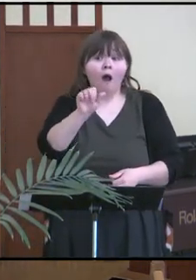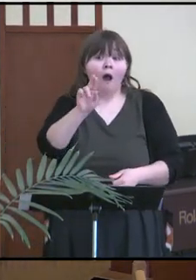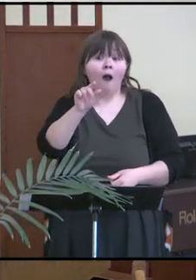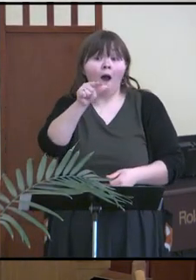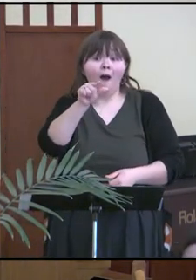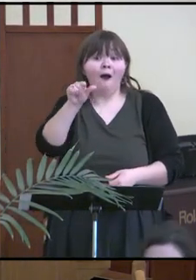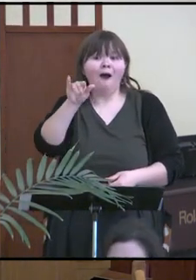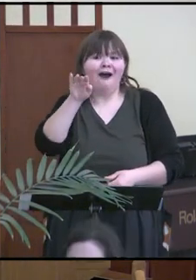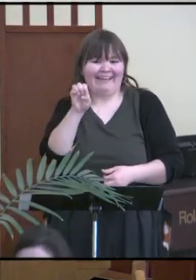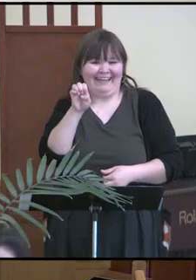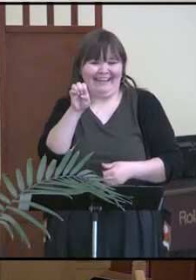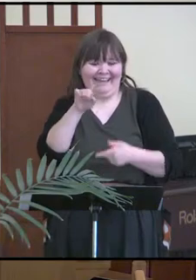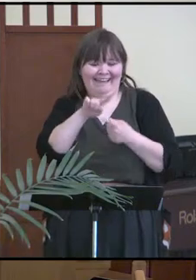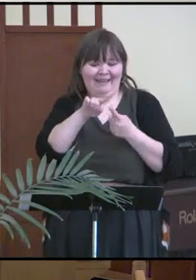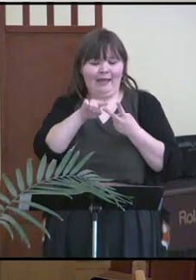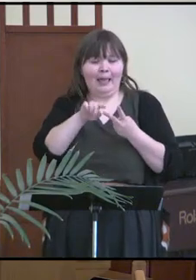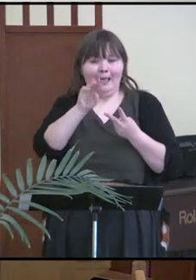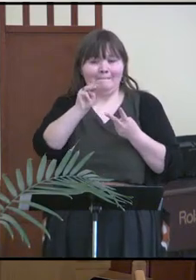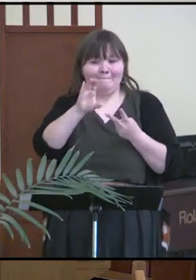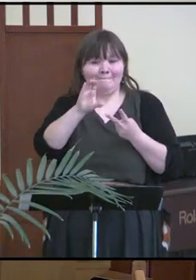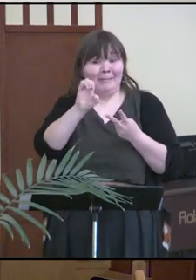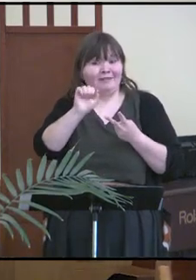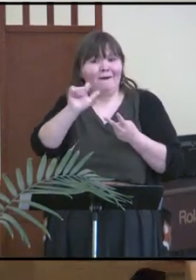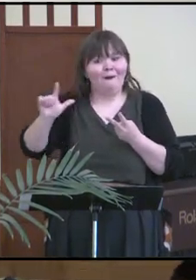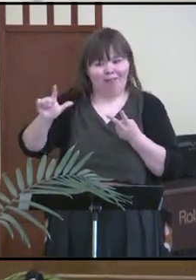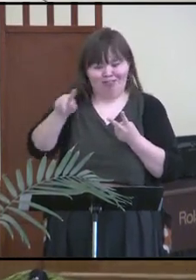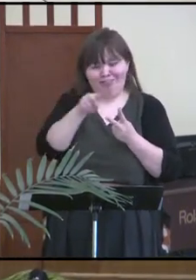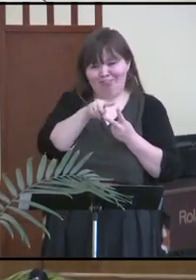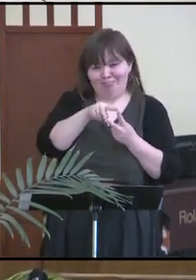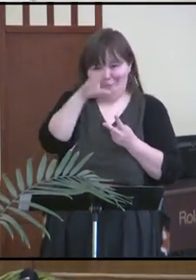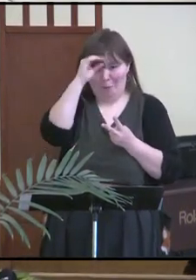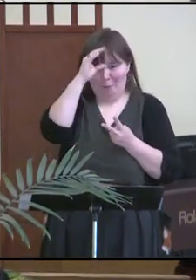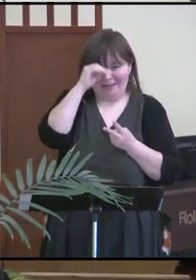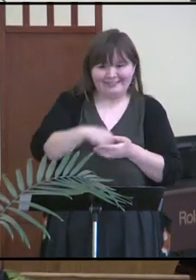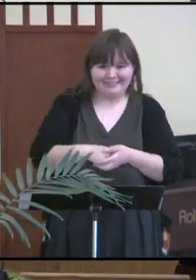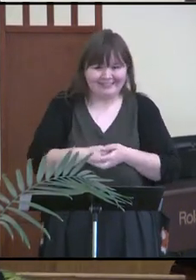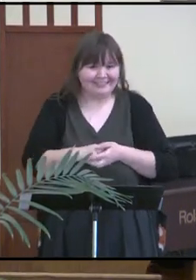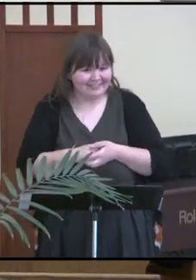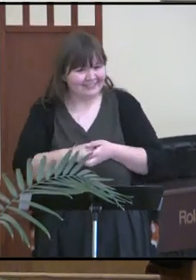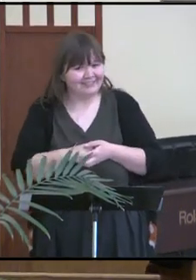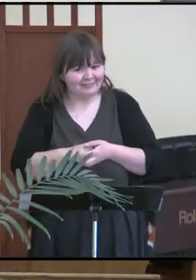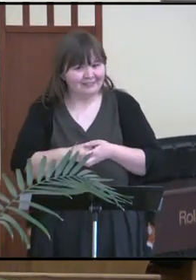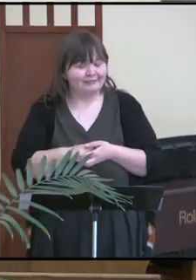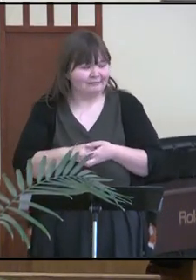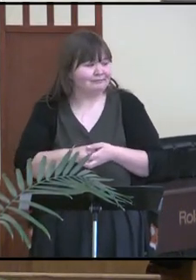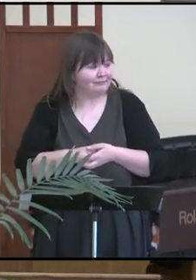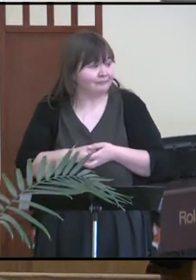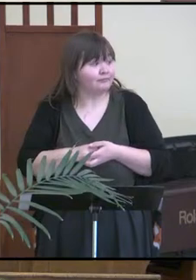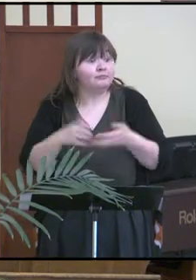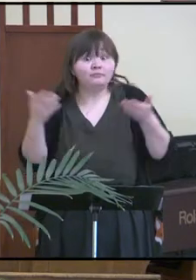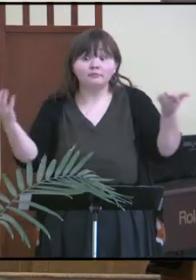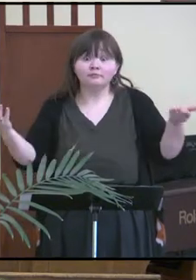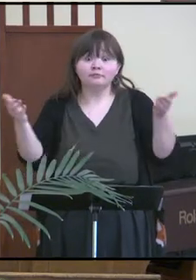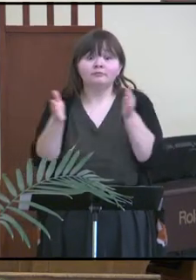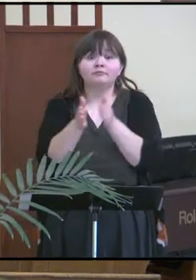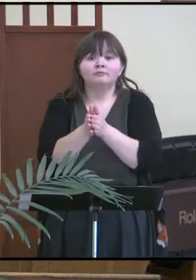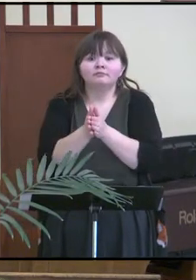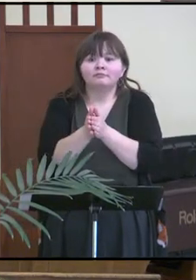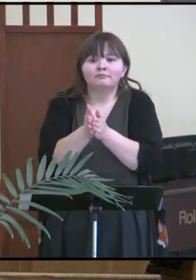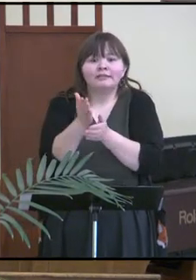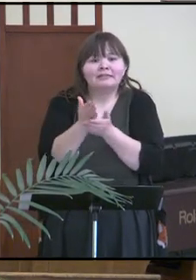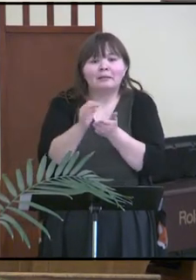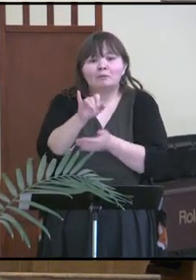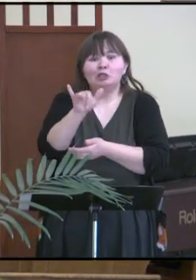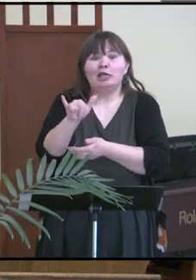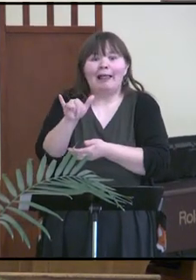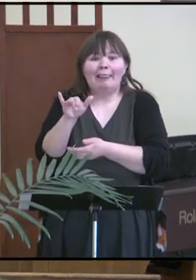and McCall are here. Thank you for being here. Oh, what a cool watch you have. I like it. So we have some jelly